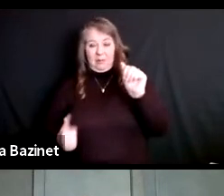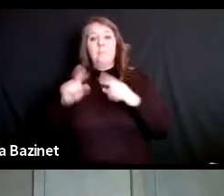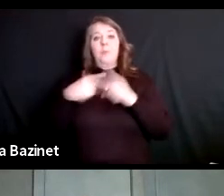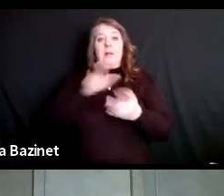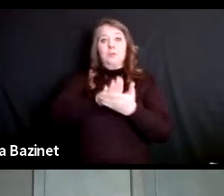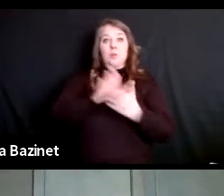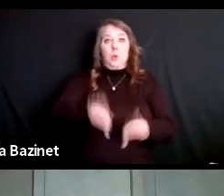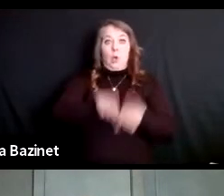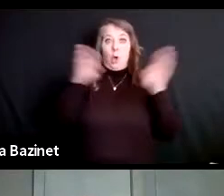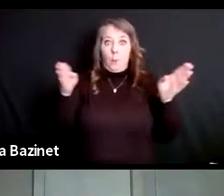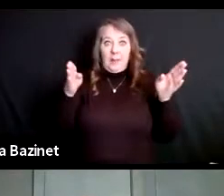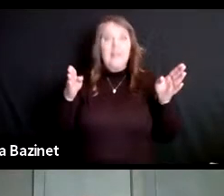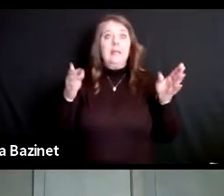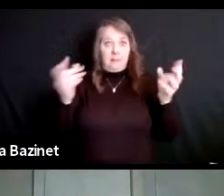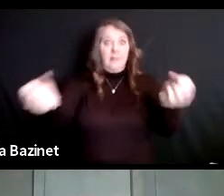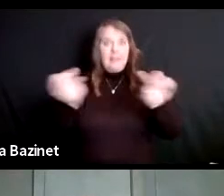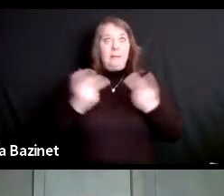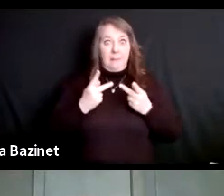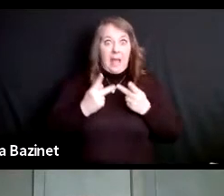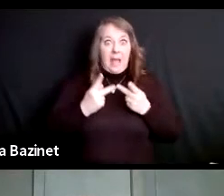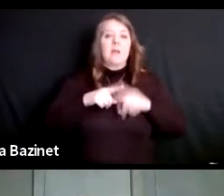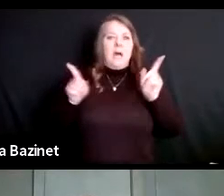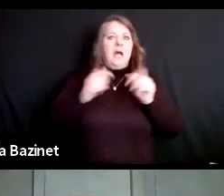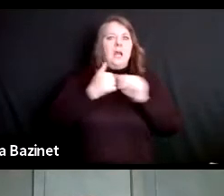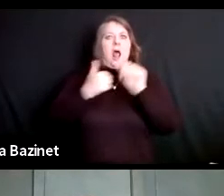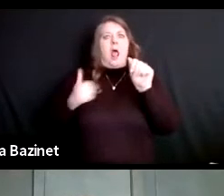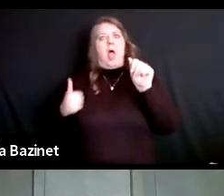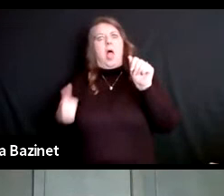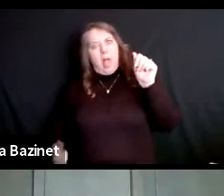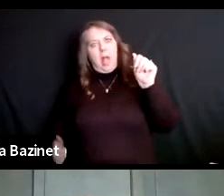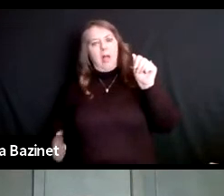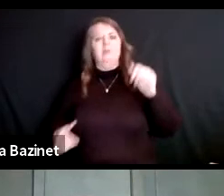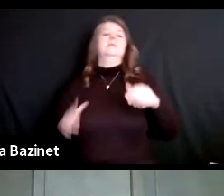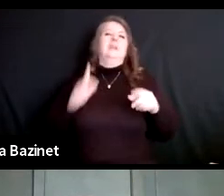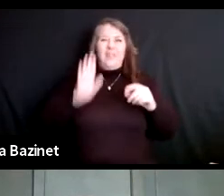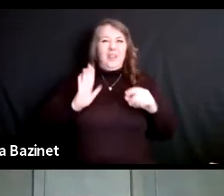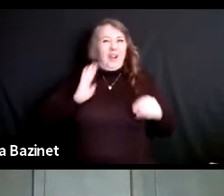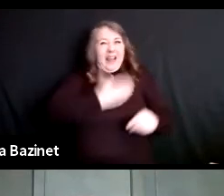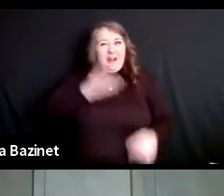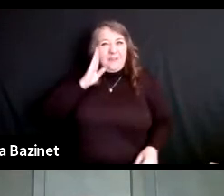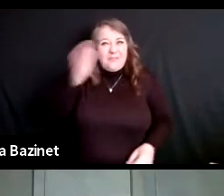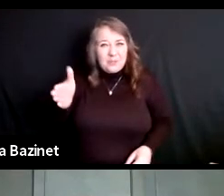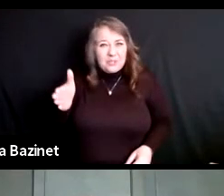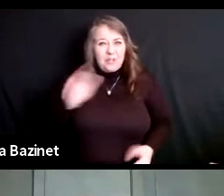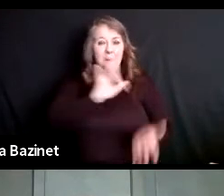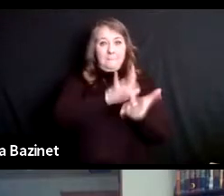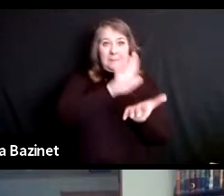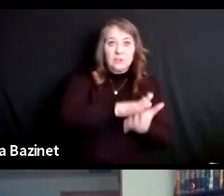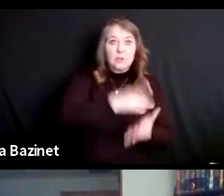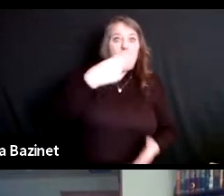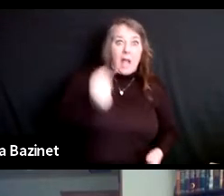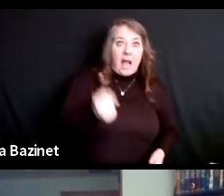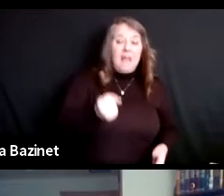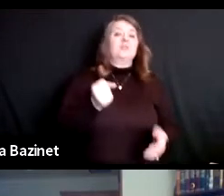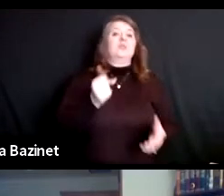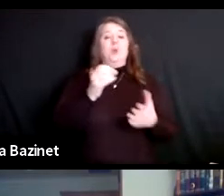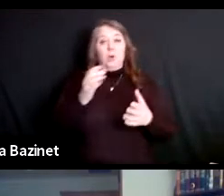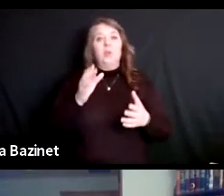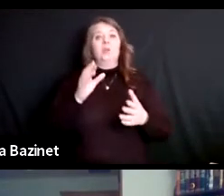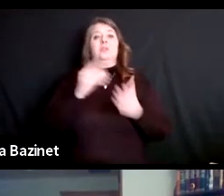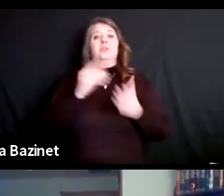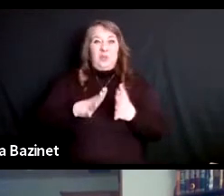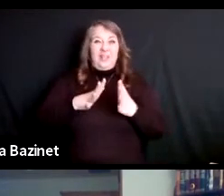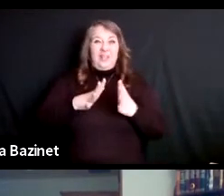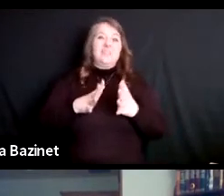now they are even further behind. These kids are our future. Middle and high school students are failing. The Tri-Cities has had 3 suicides in just a few